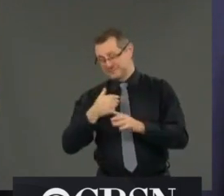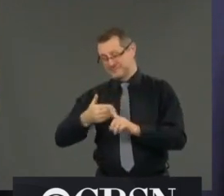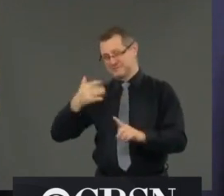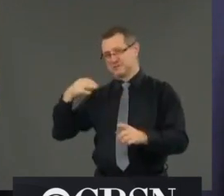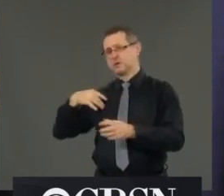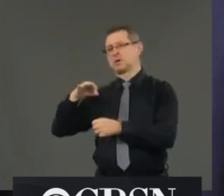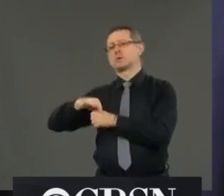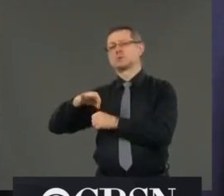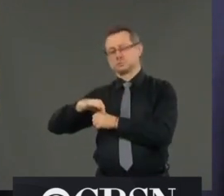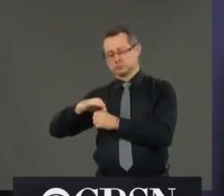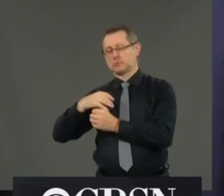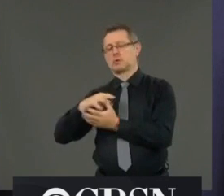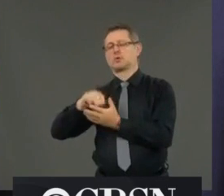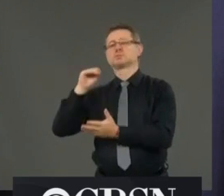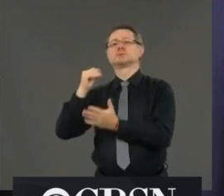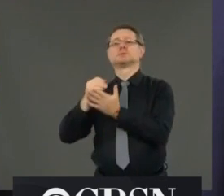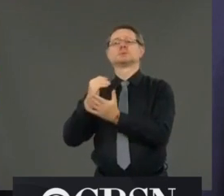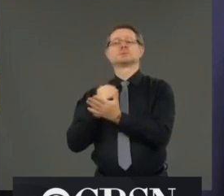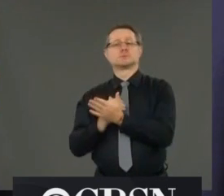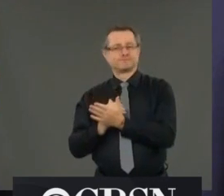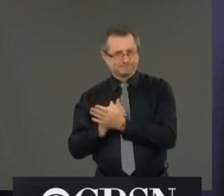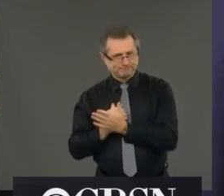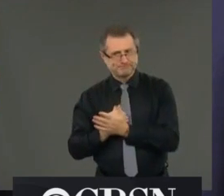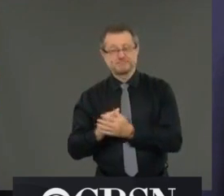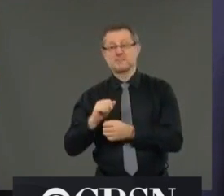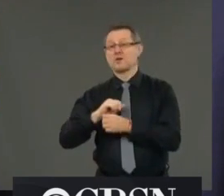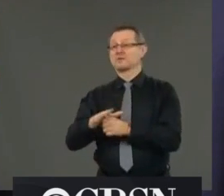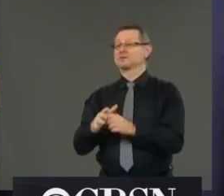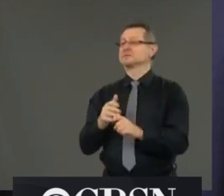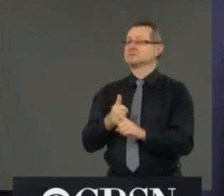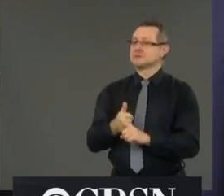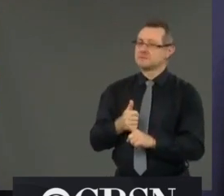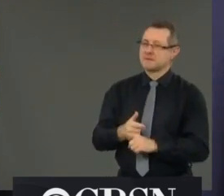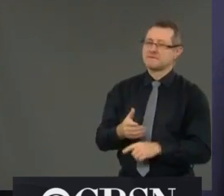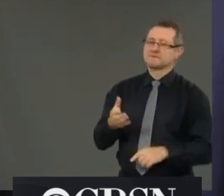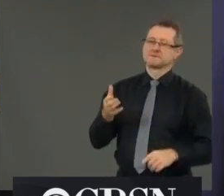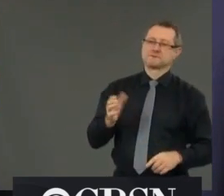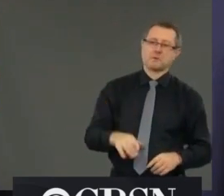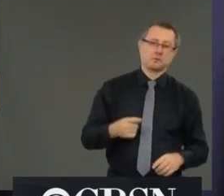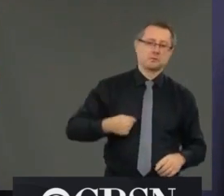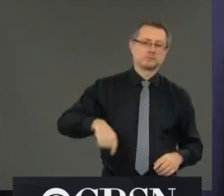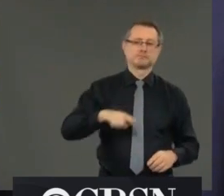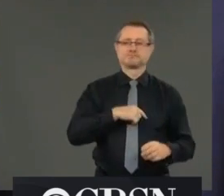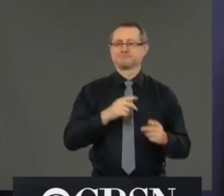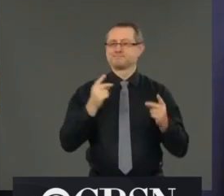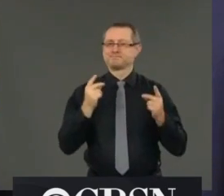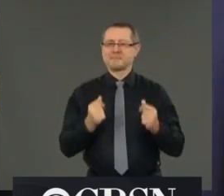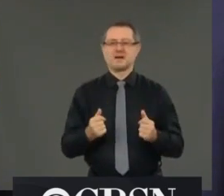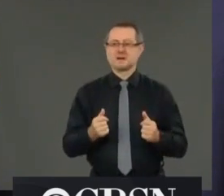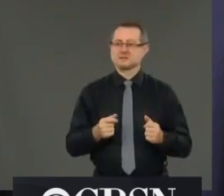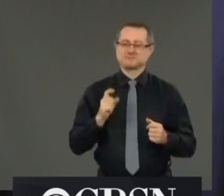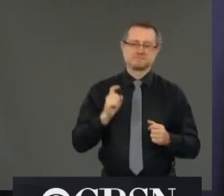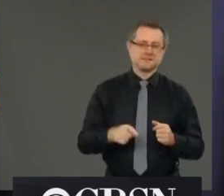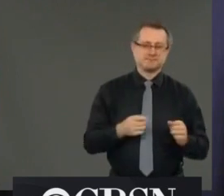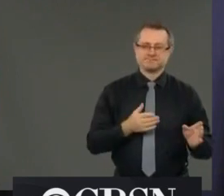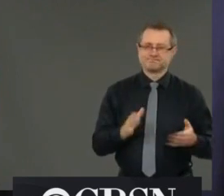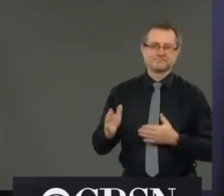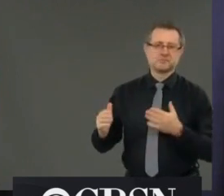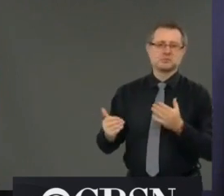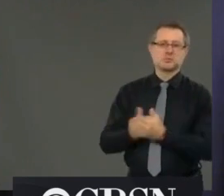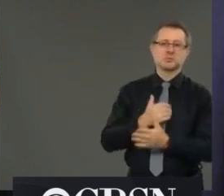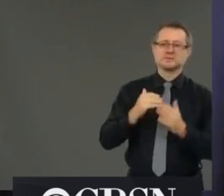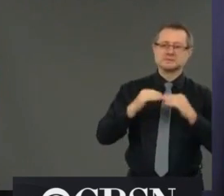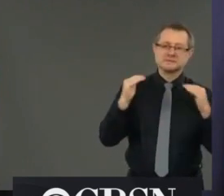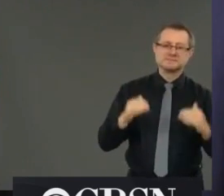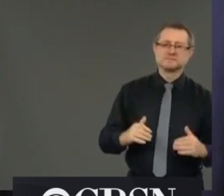COVID has forced us to rapidly transition to all these new systems. You